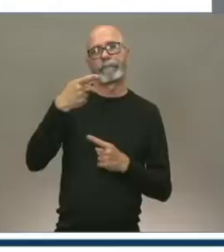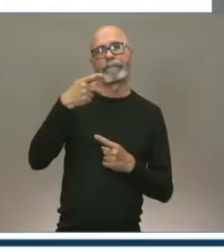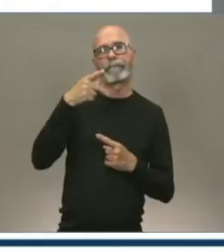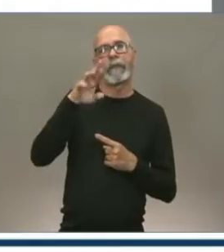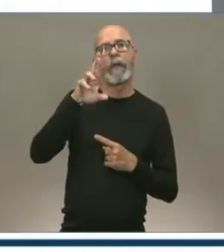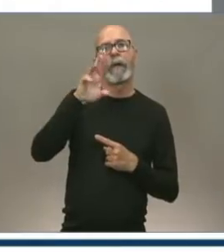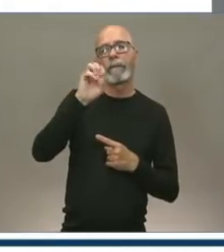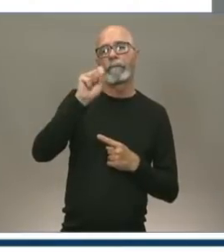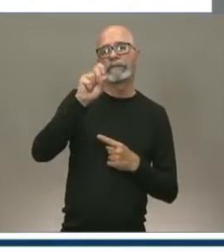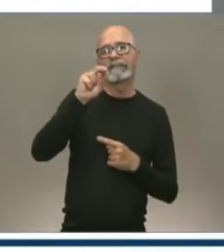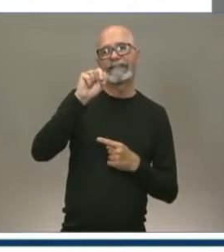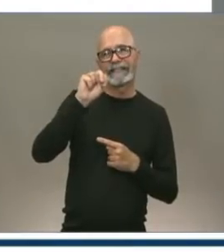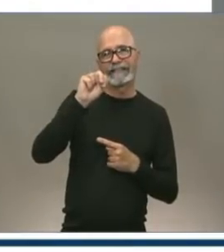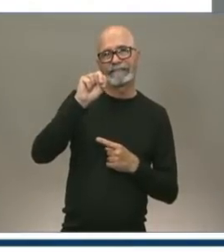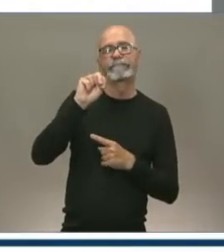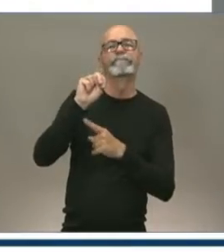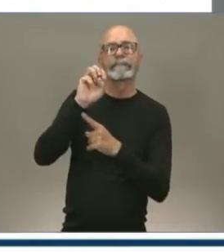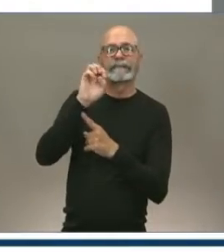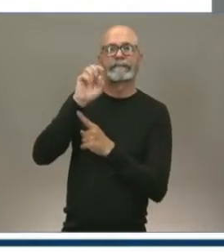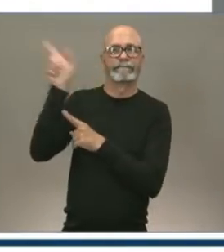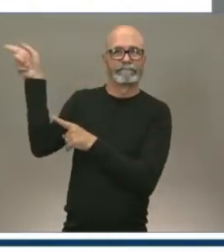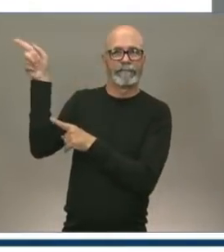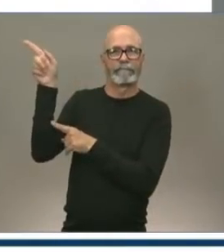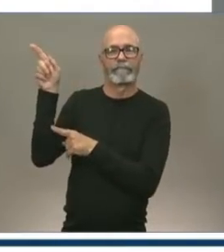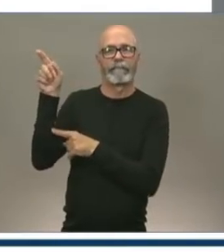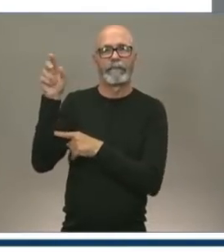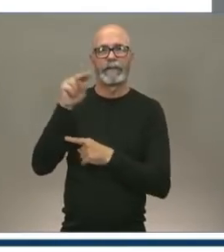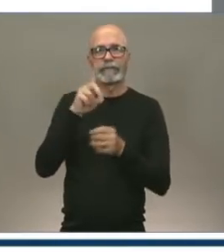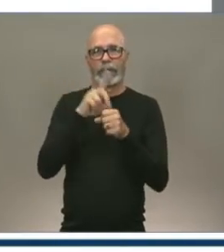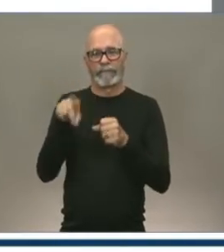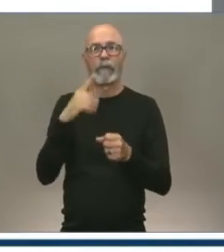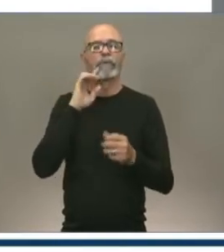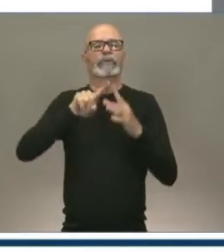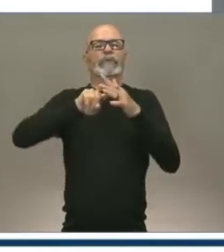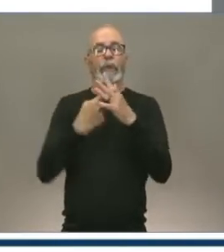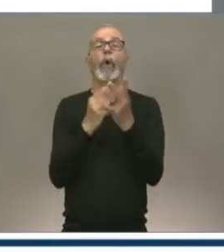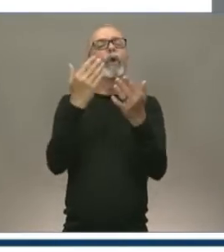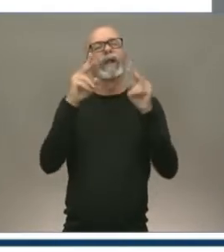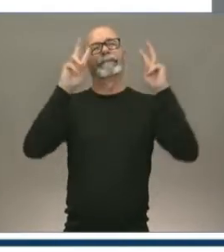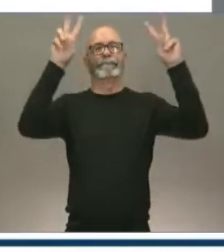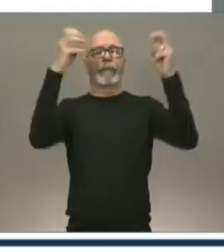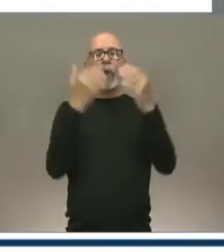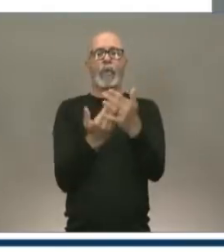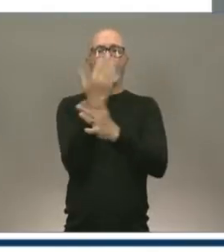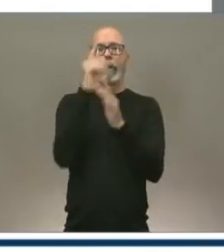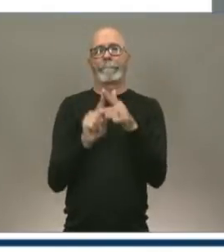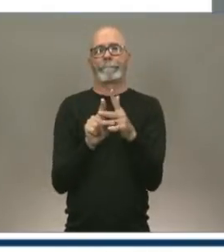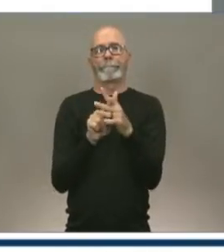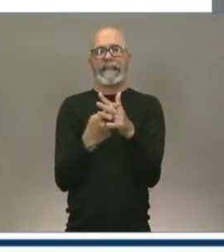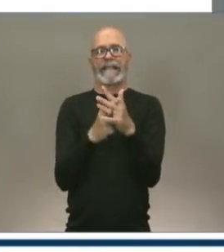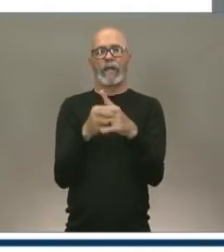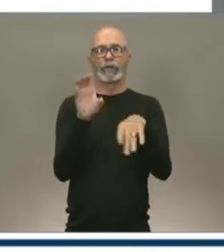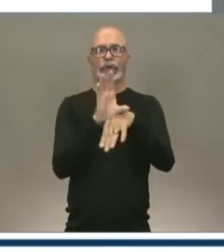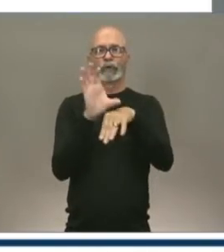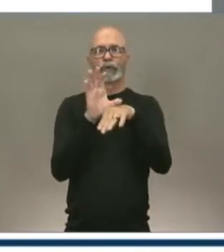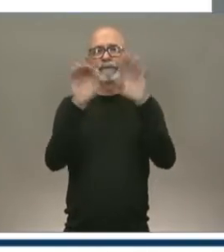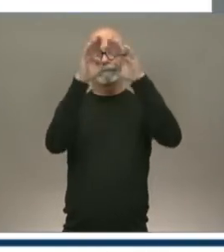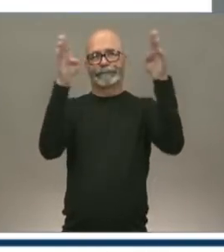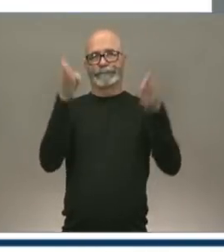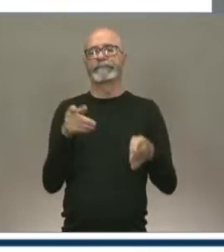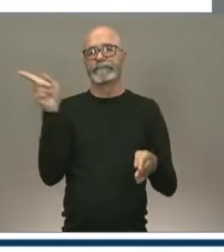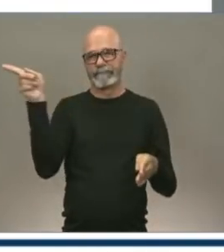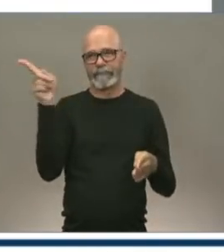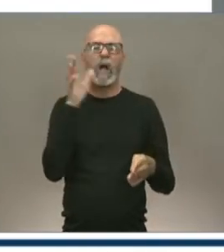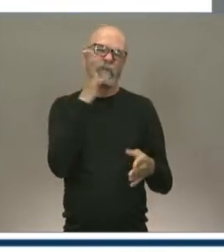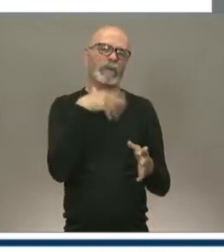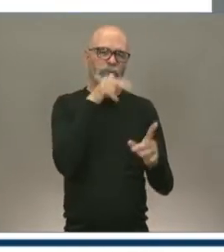Beginnings Ministry, and about 300 community members will have appointments scheduled. We expect to hit 200,000